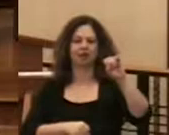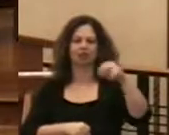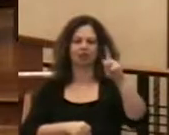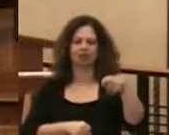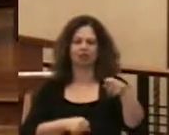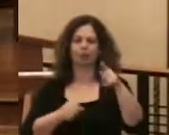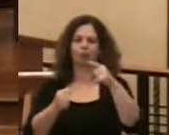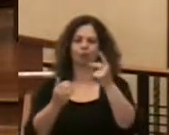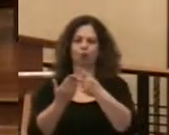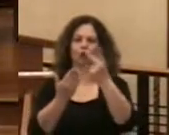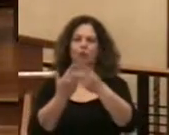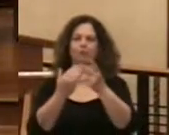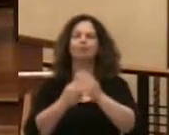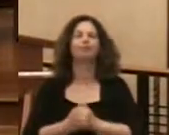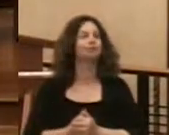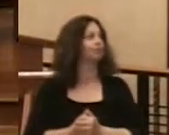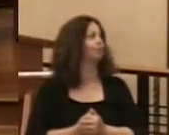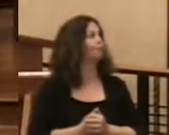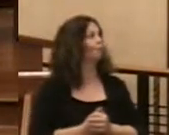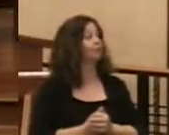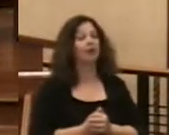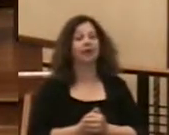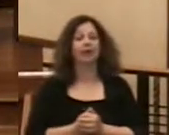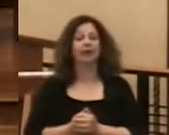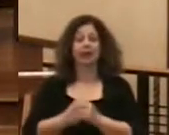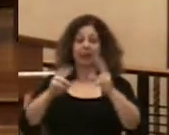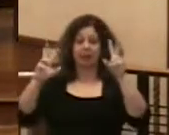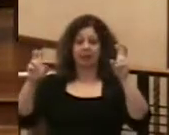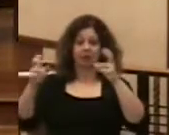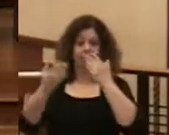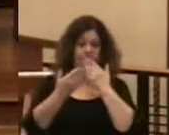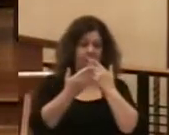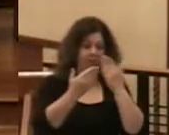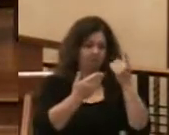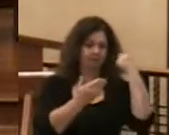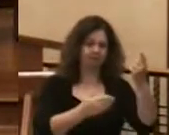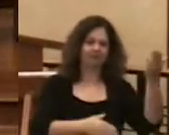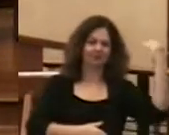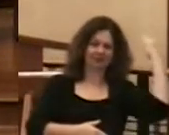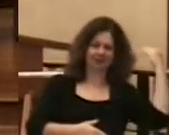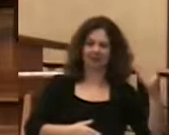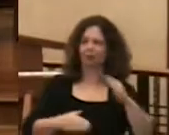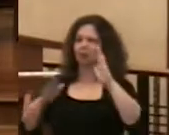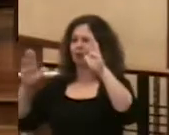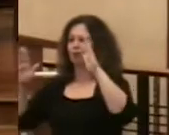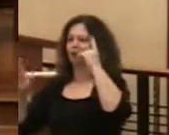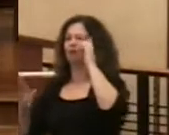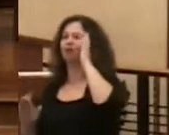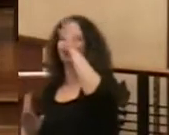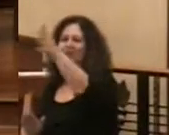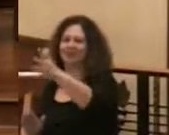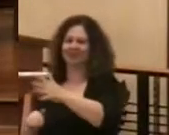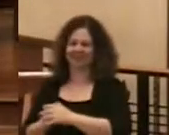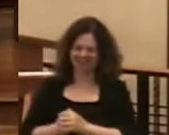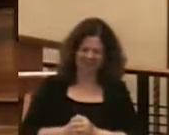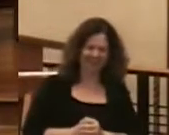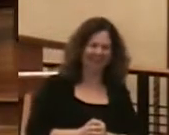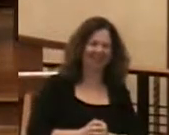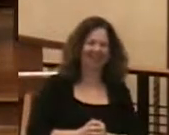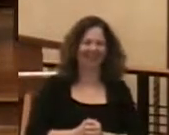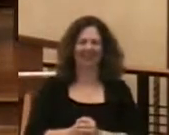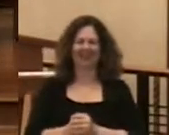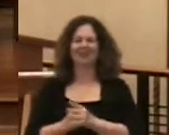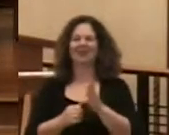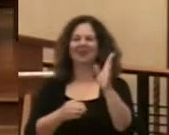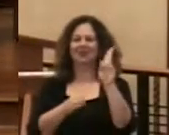Fund and Mortgage Funds. The theme, Grateful for the Past, Hopeful in the Future, has been incorporated into Bethel's